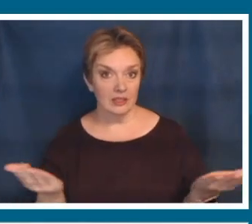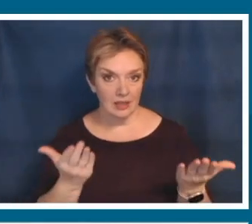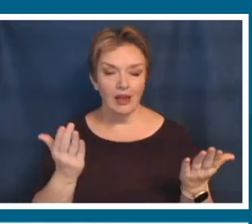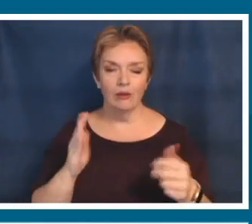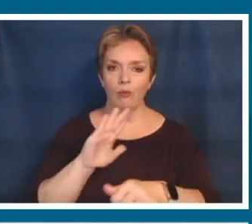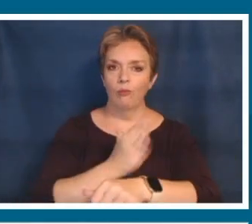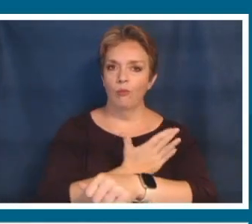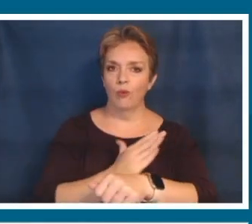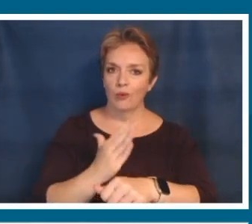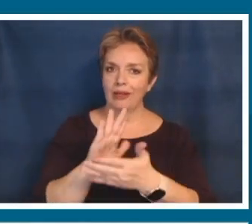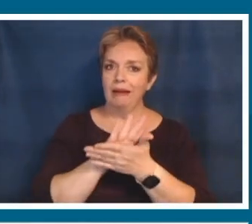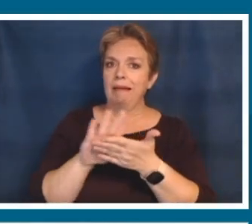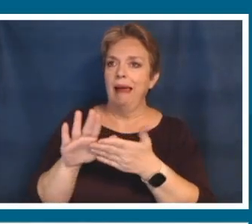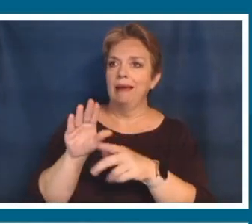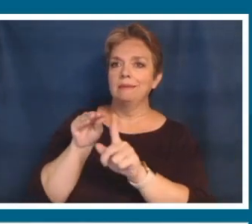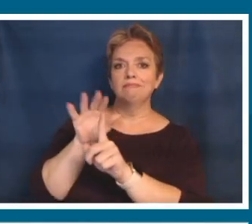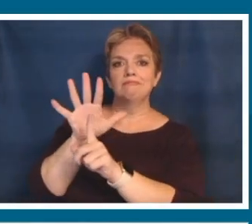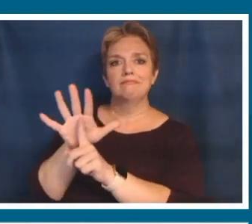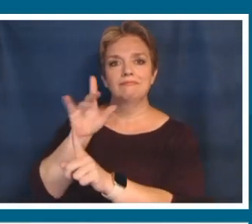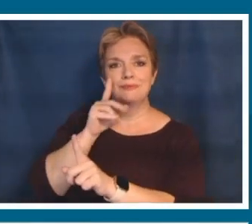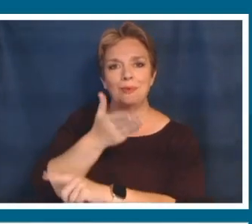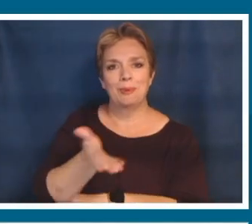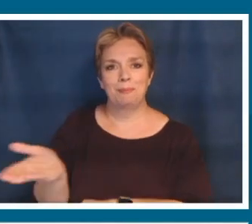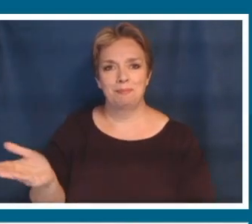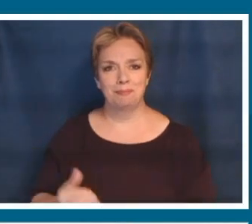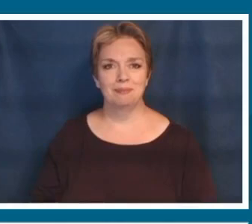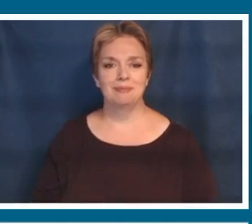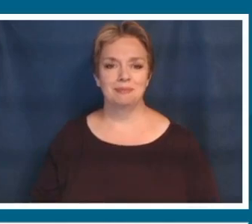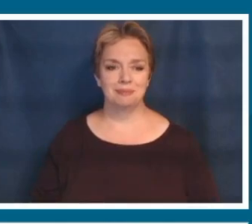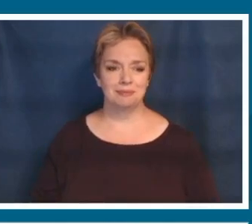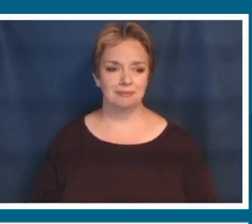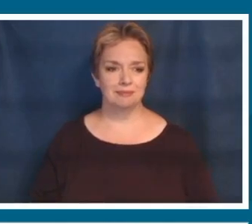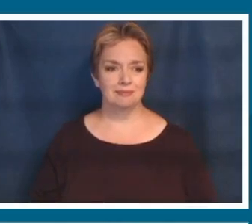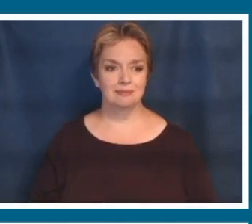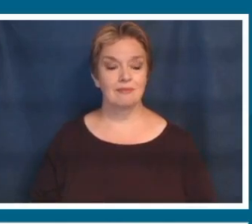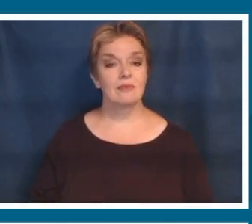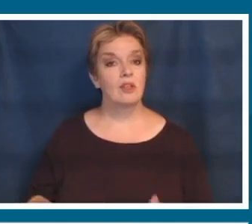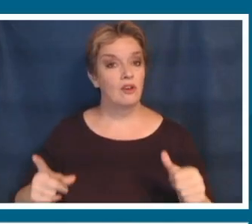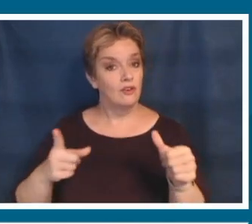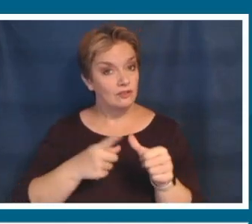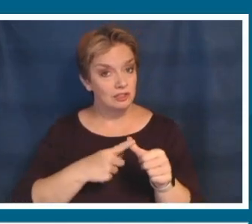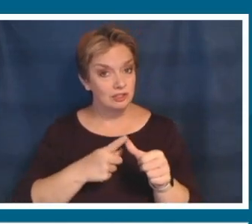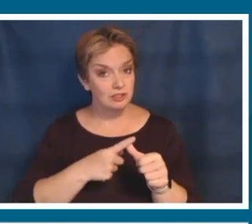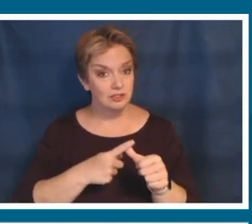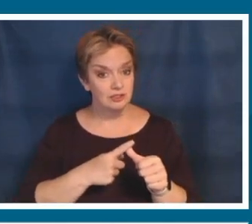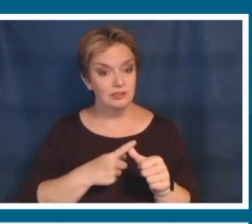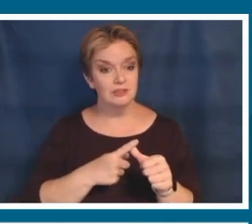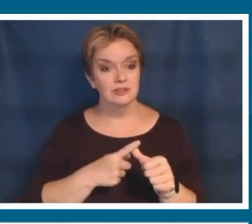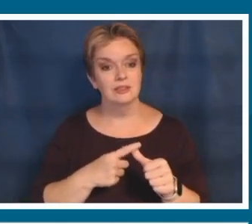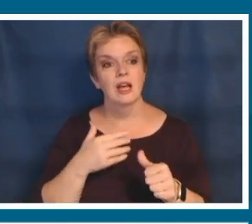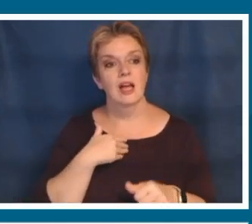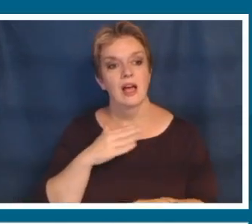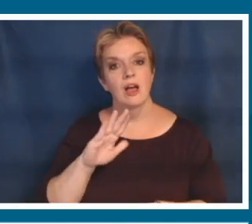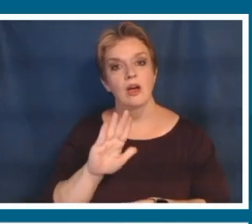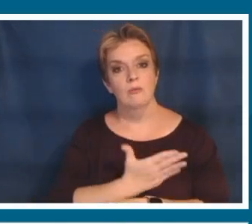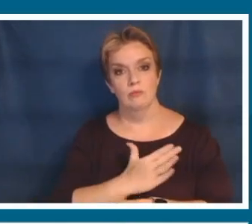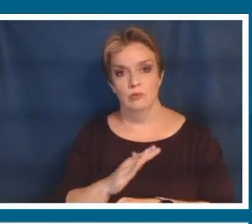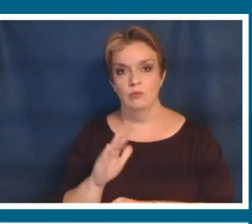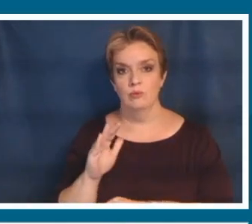in front of you begins with musical recordings, and the links to some of those are at the